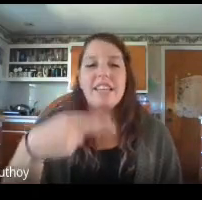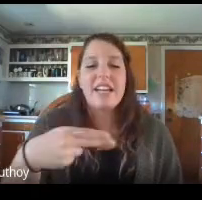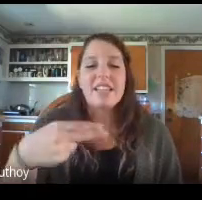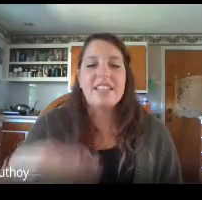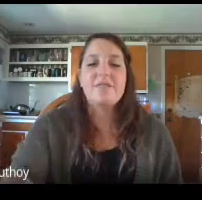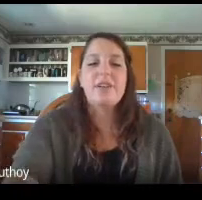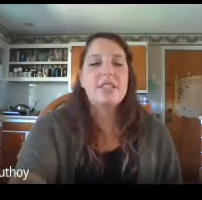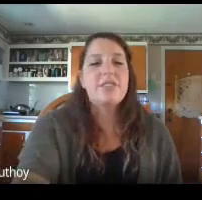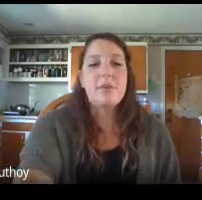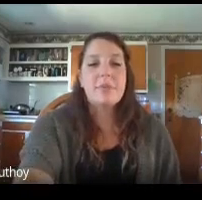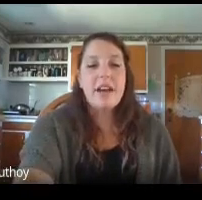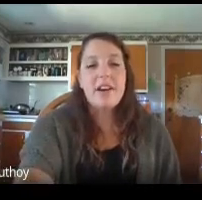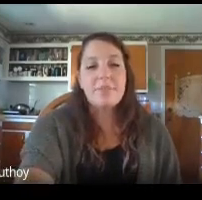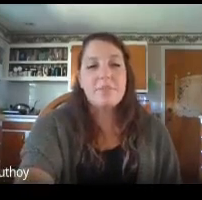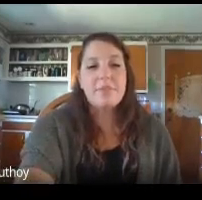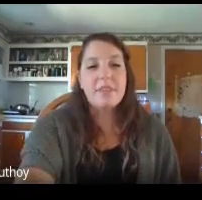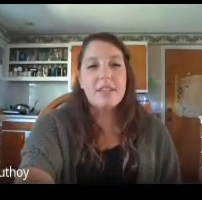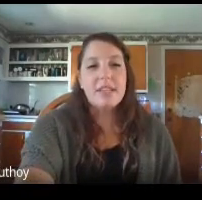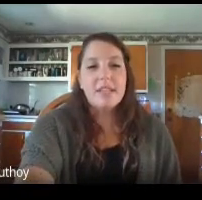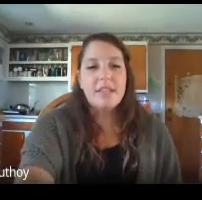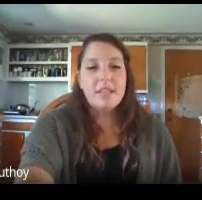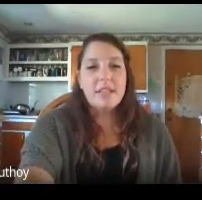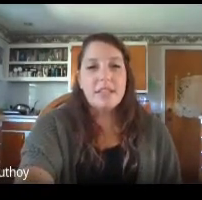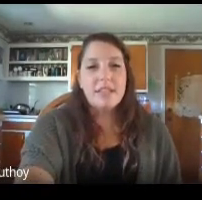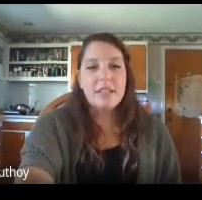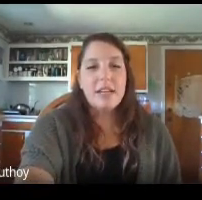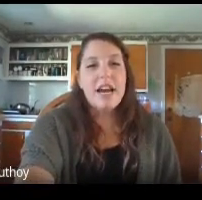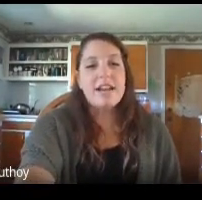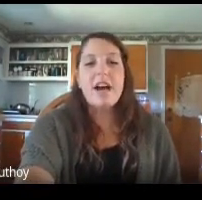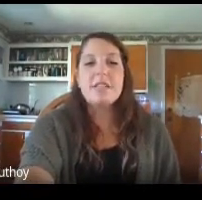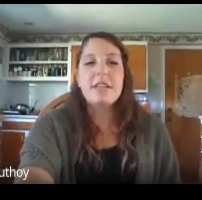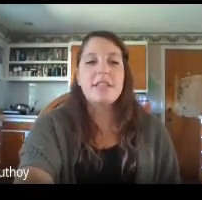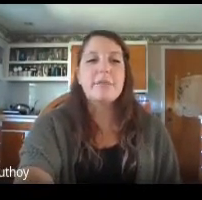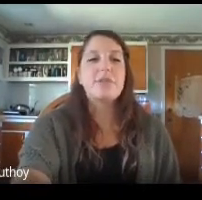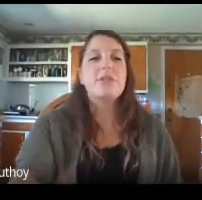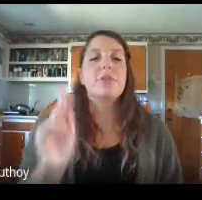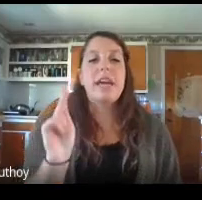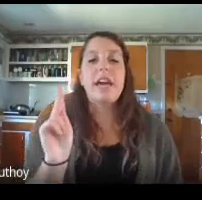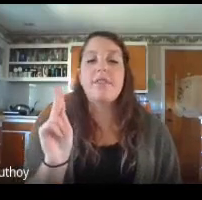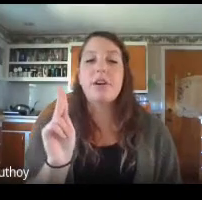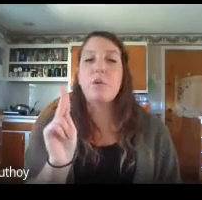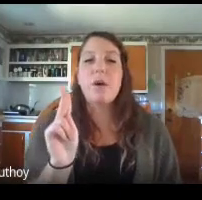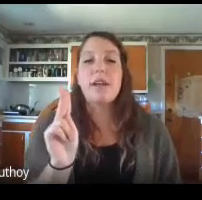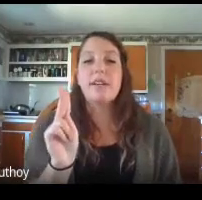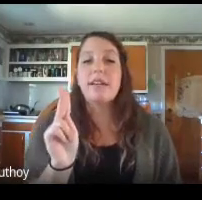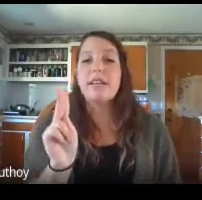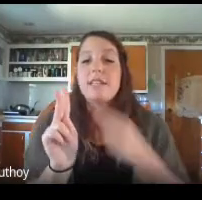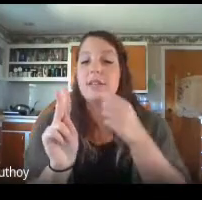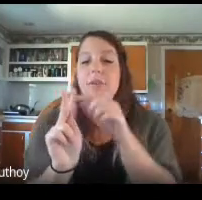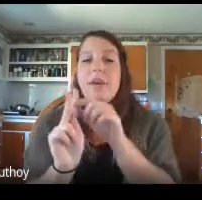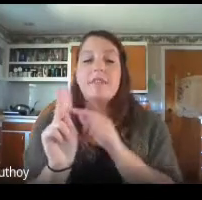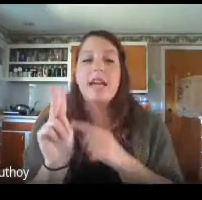So I really like that. I think that's fun to remember that. And I also like this one too, K for